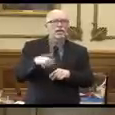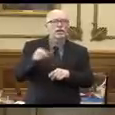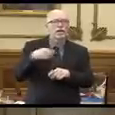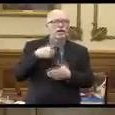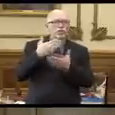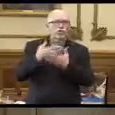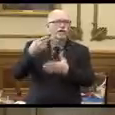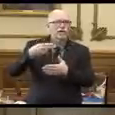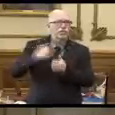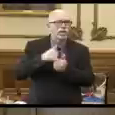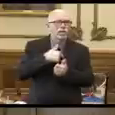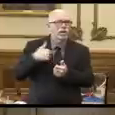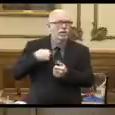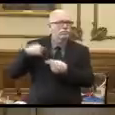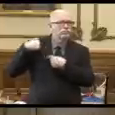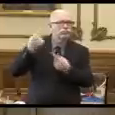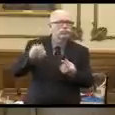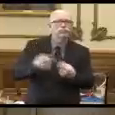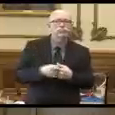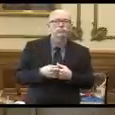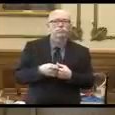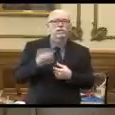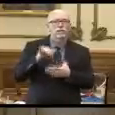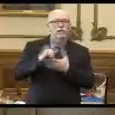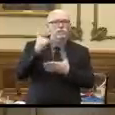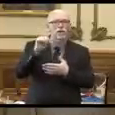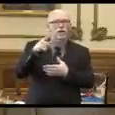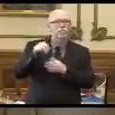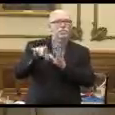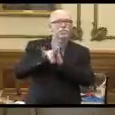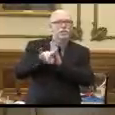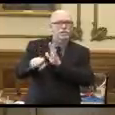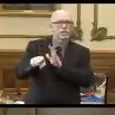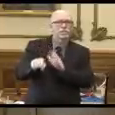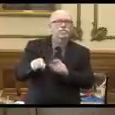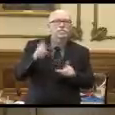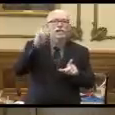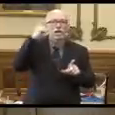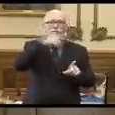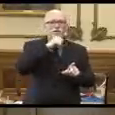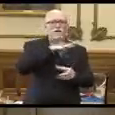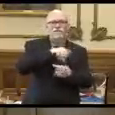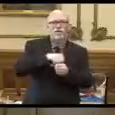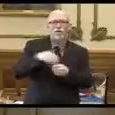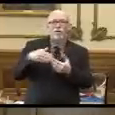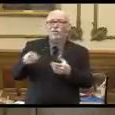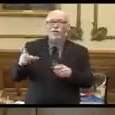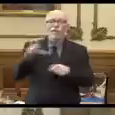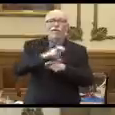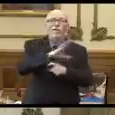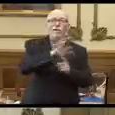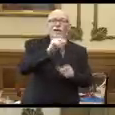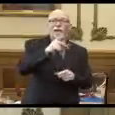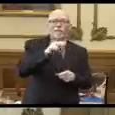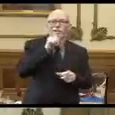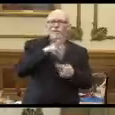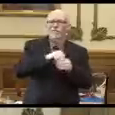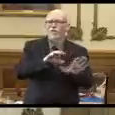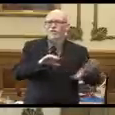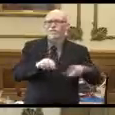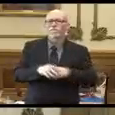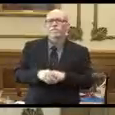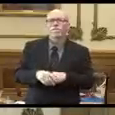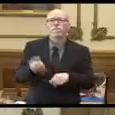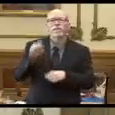good track record with us, and that's why Optum was chosen, but the governor was not engaged in that at all. Sherry with